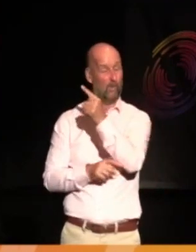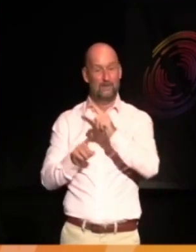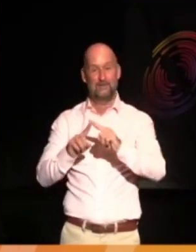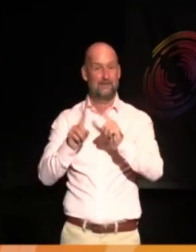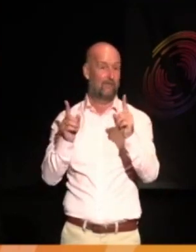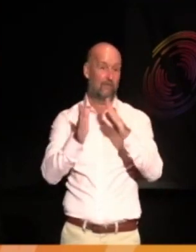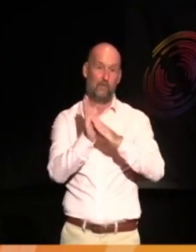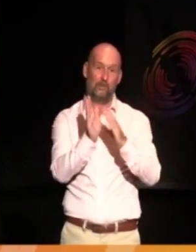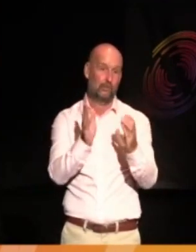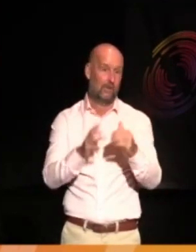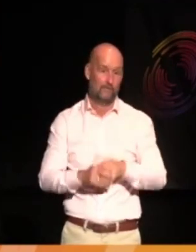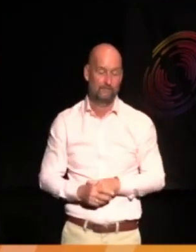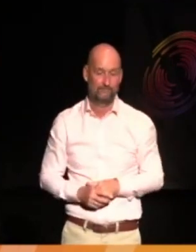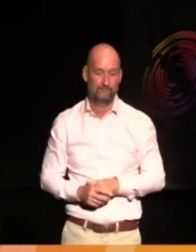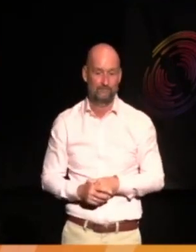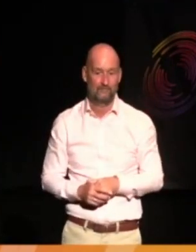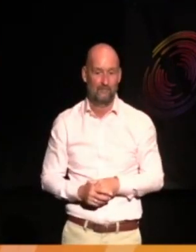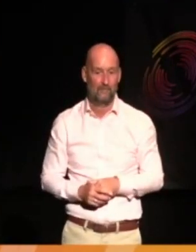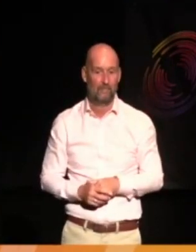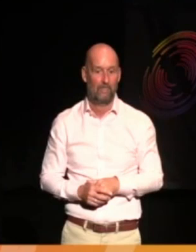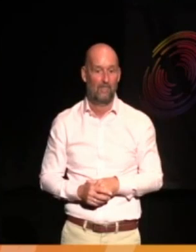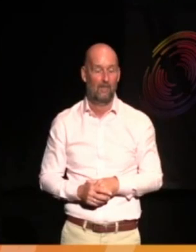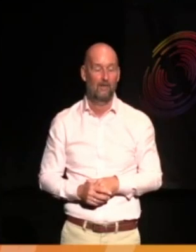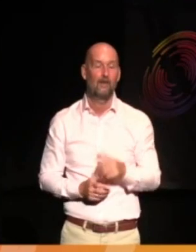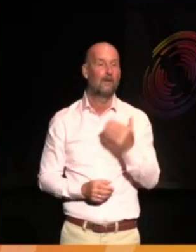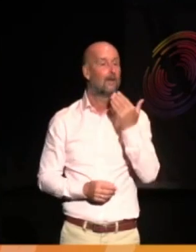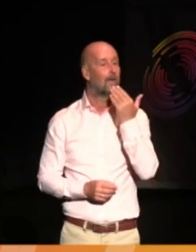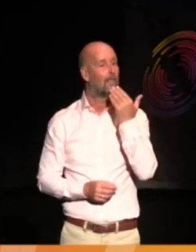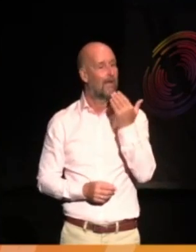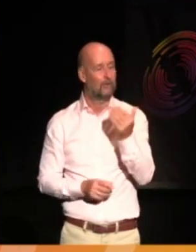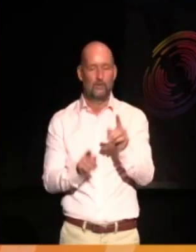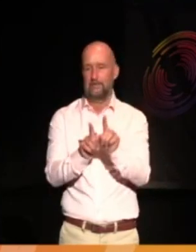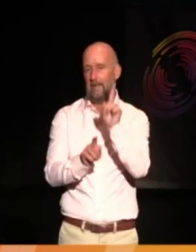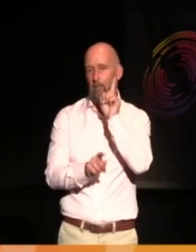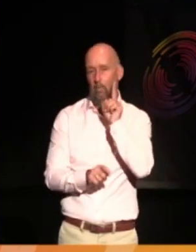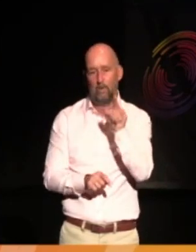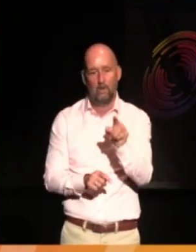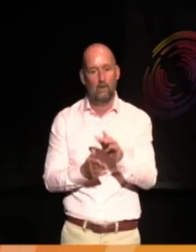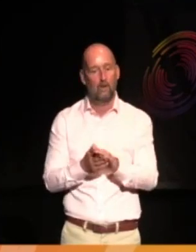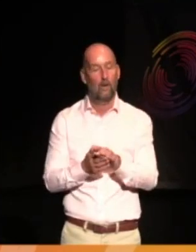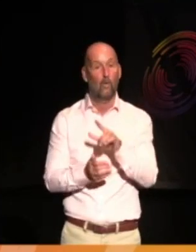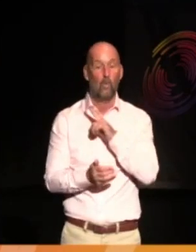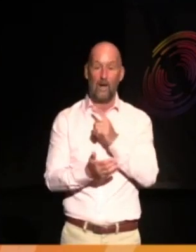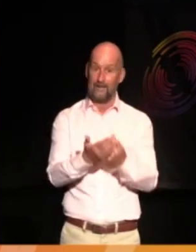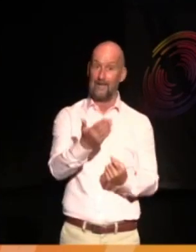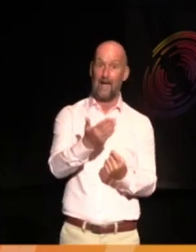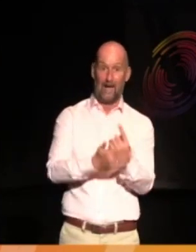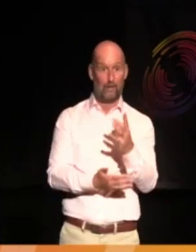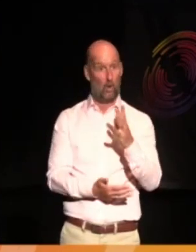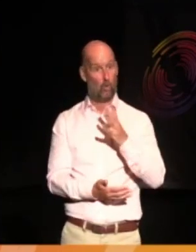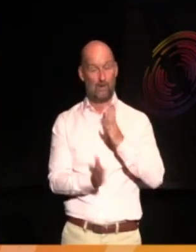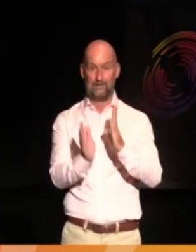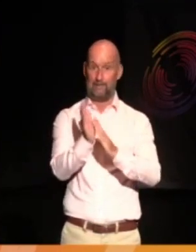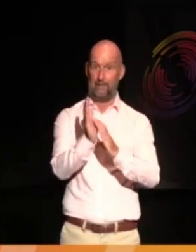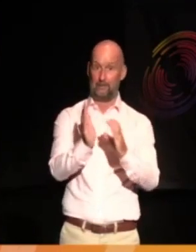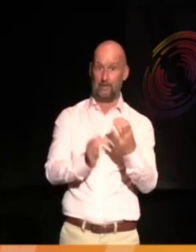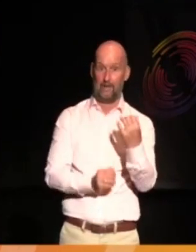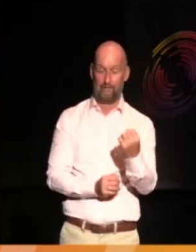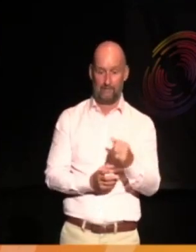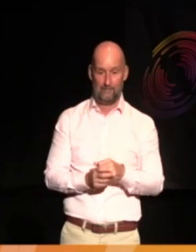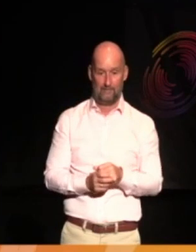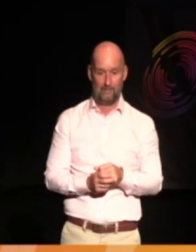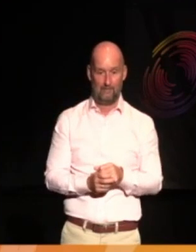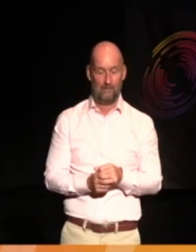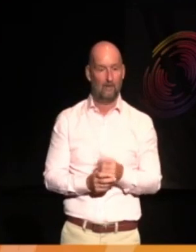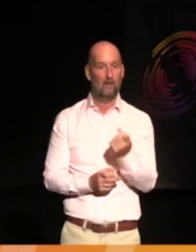different. Thank you. I think my main issue with it is the fact that it's happening already in Manchester, and so few people, so